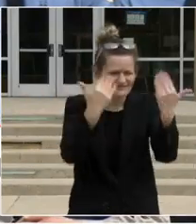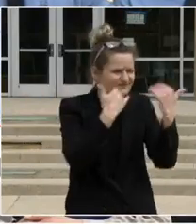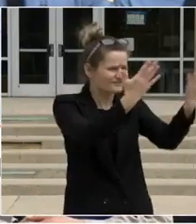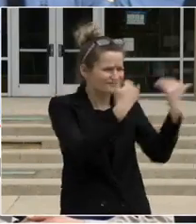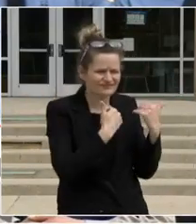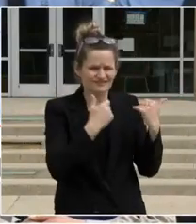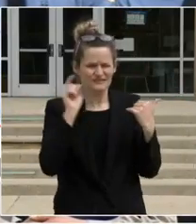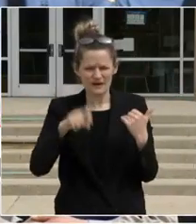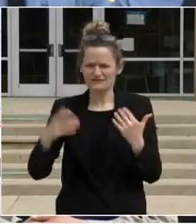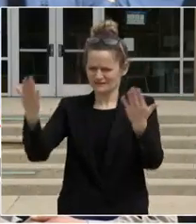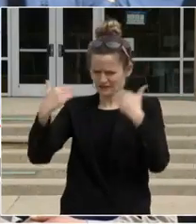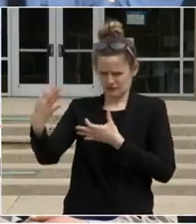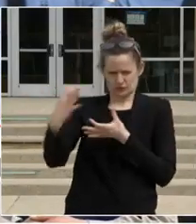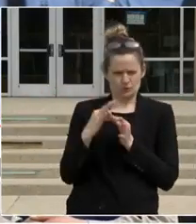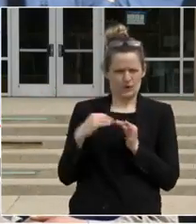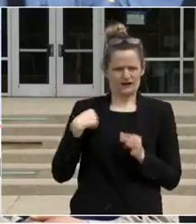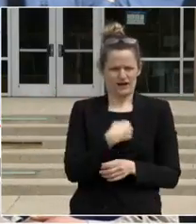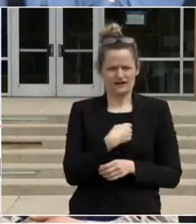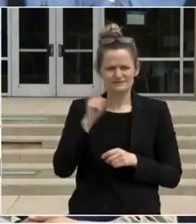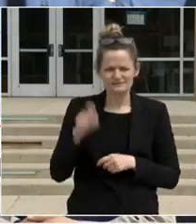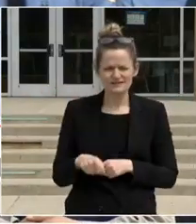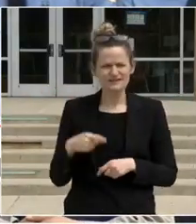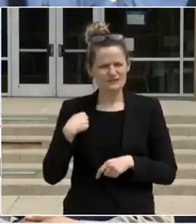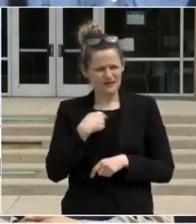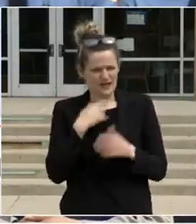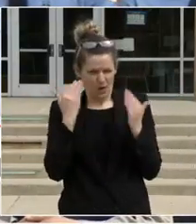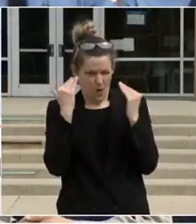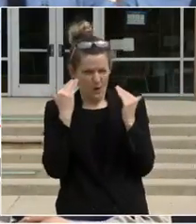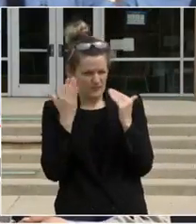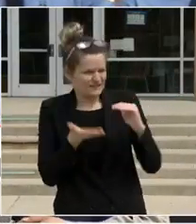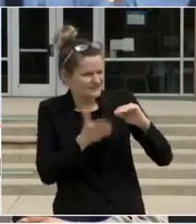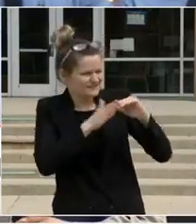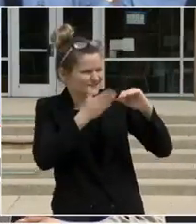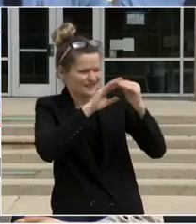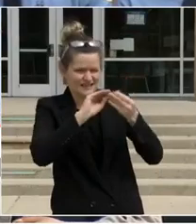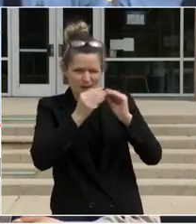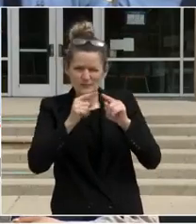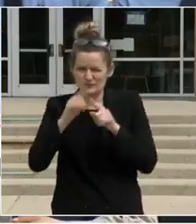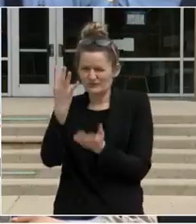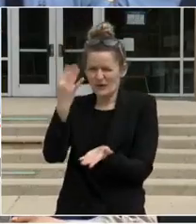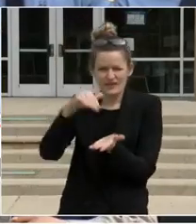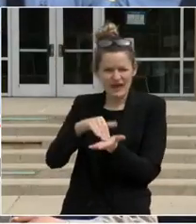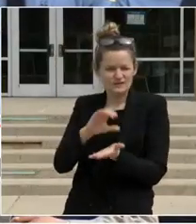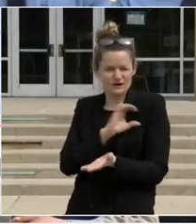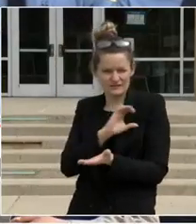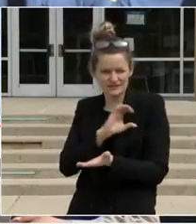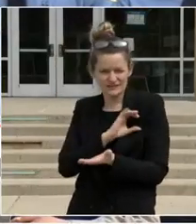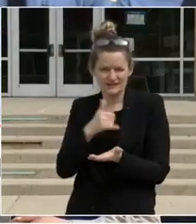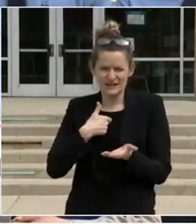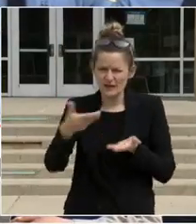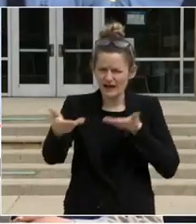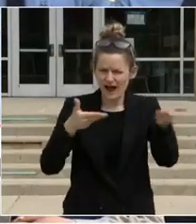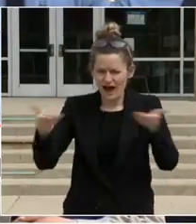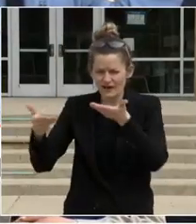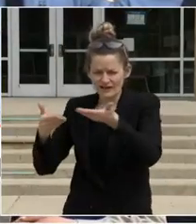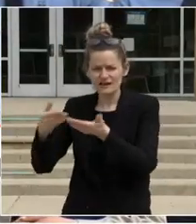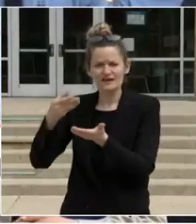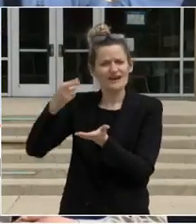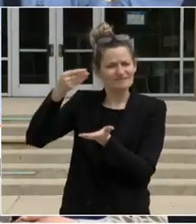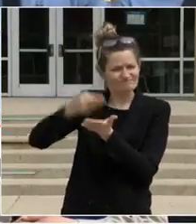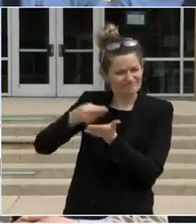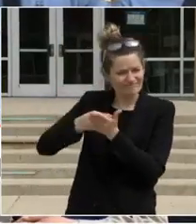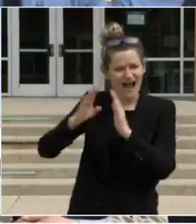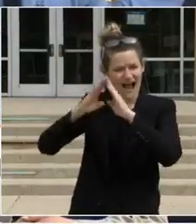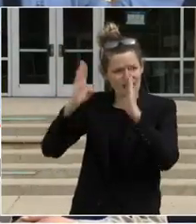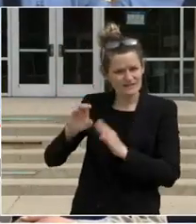4,000 police officers. We offer a temporary housing stipend for new recruits. Why? Because we want them to live in the District